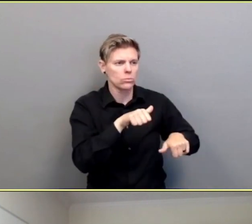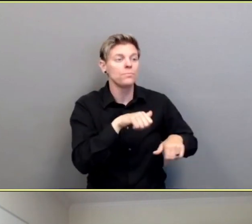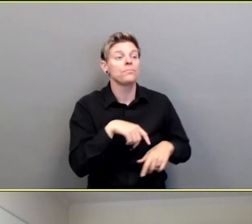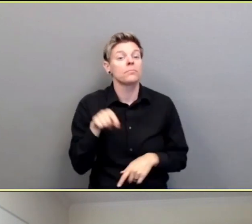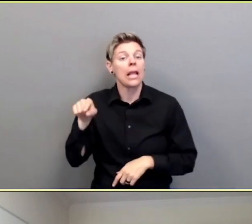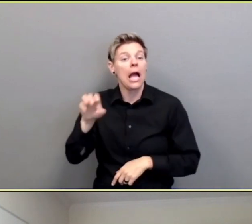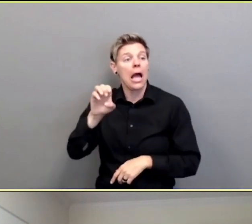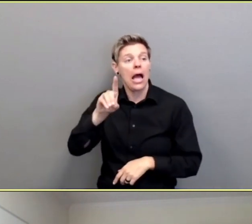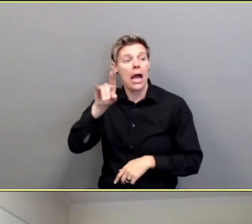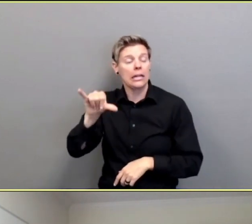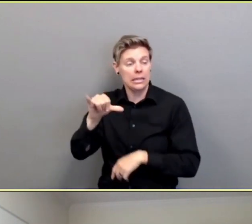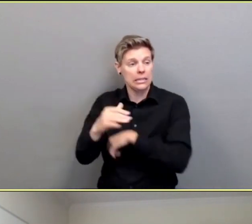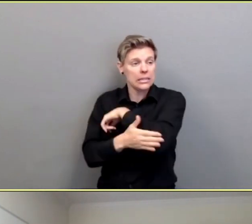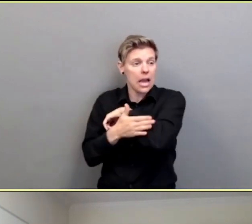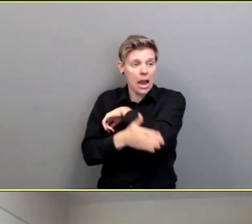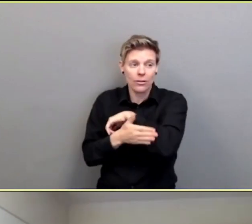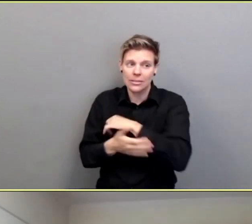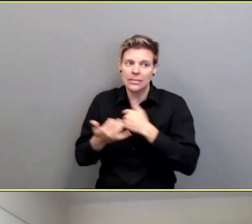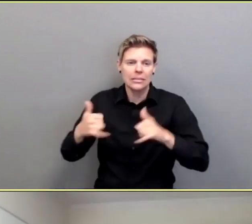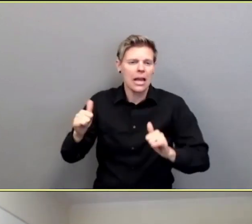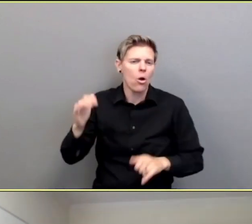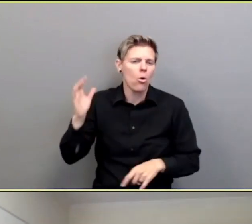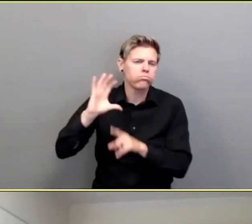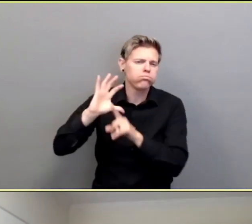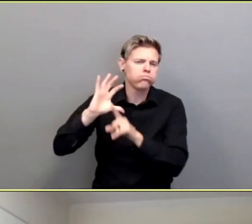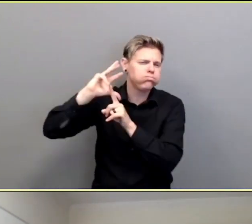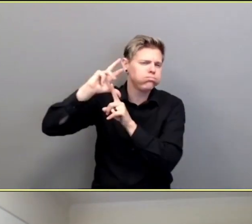has high case rates,